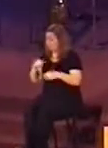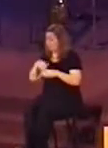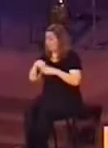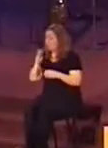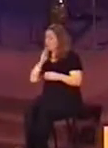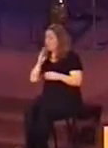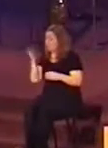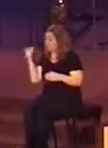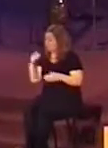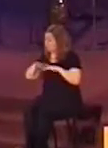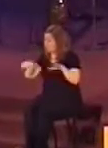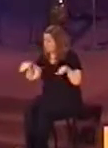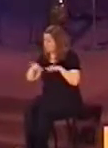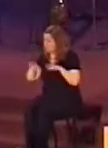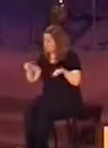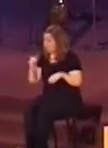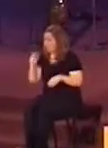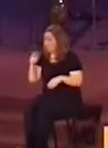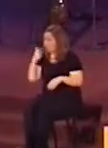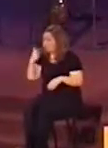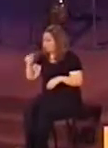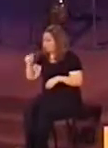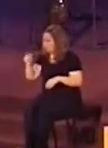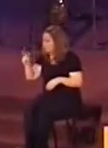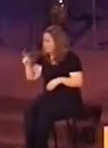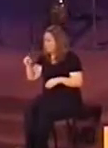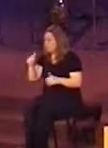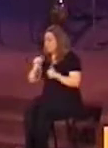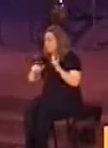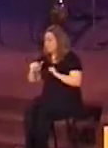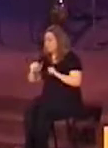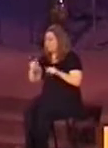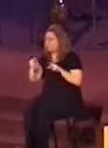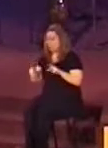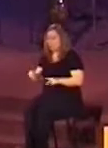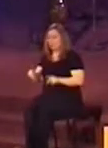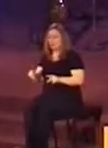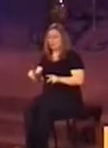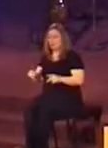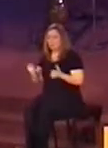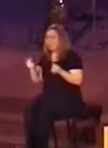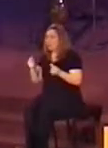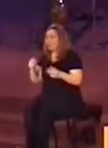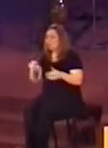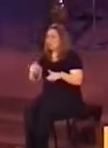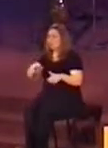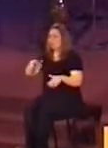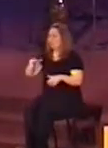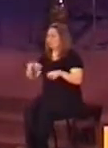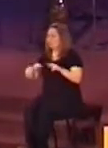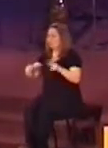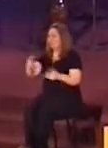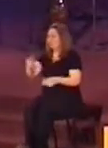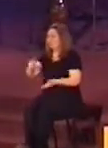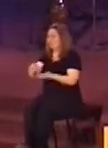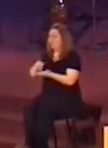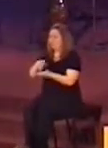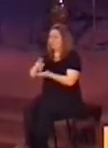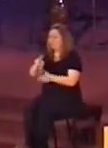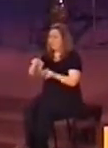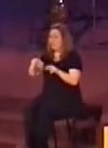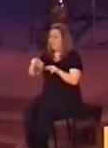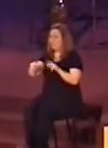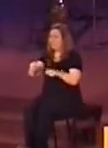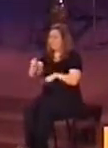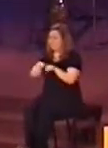like that, or maybe you've even seen something live. And what's the person usually? They're kicking, they're thrashing, they're throwing their arms around.